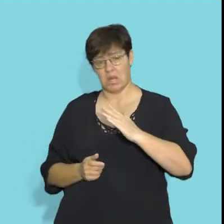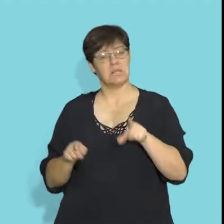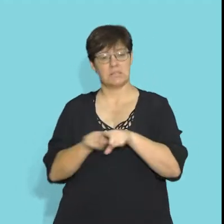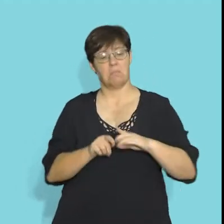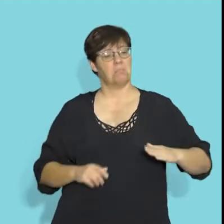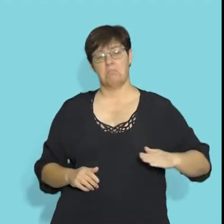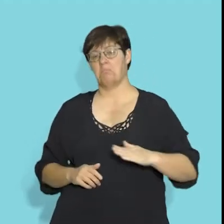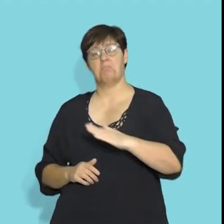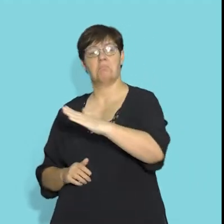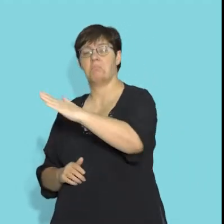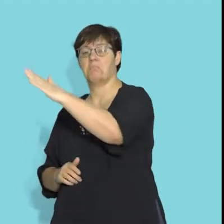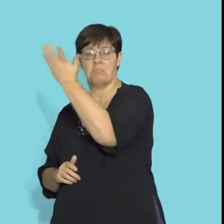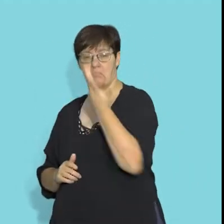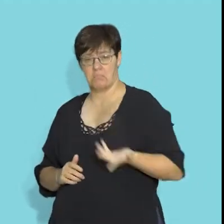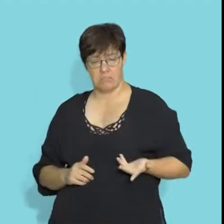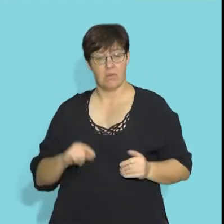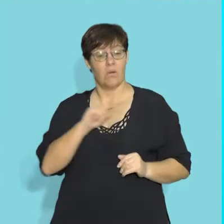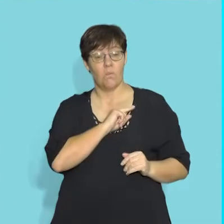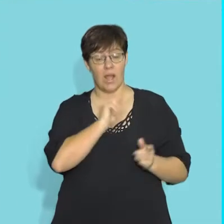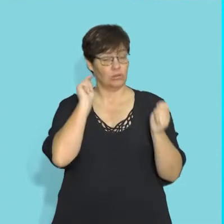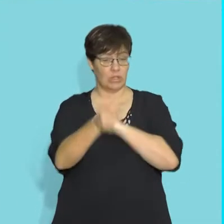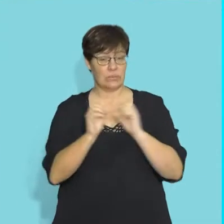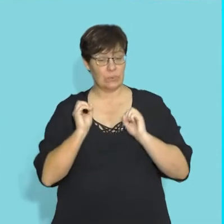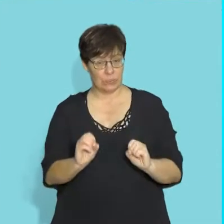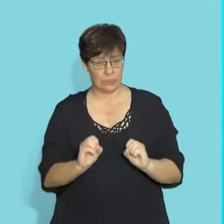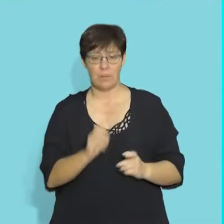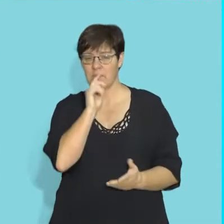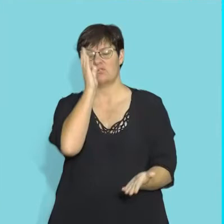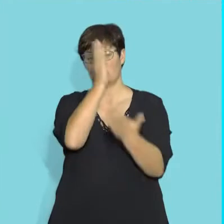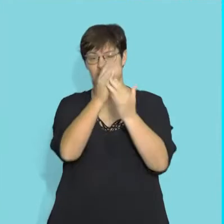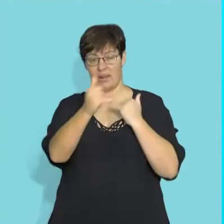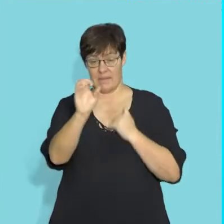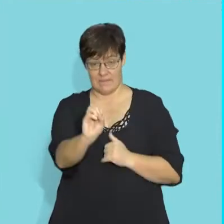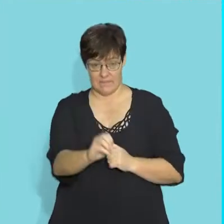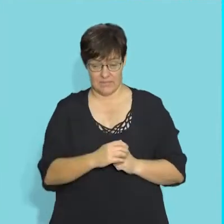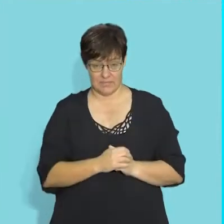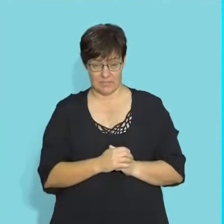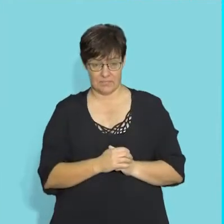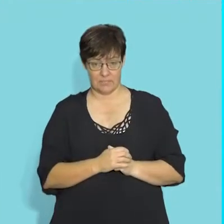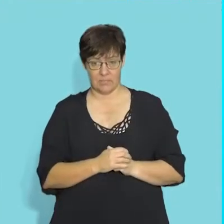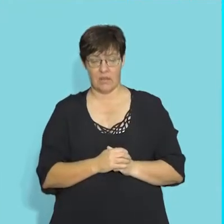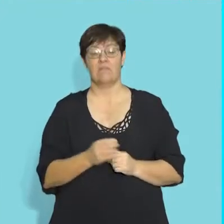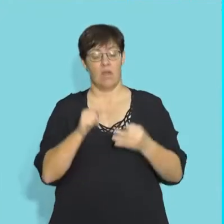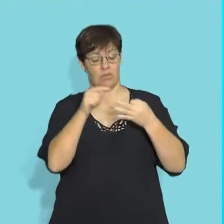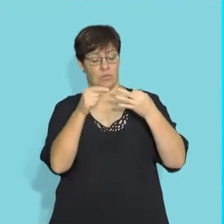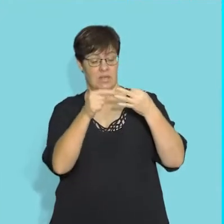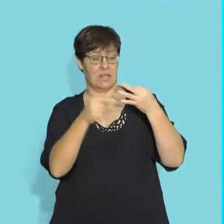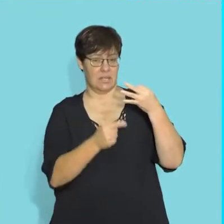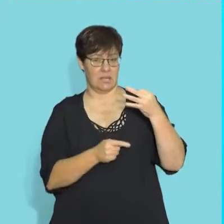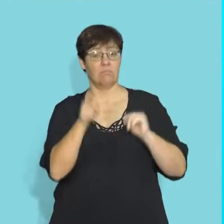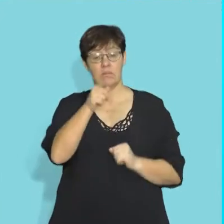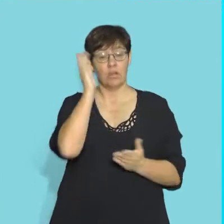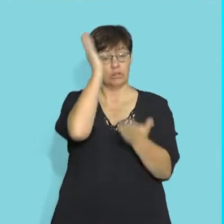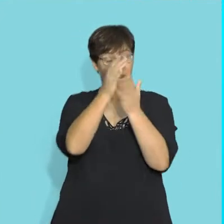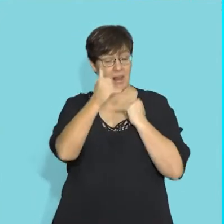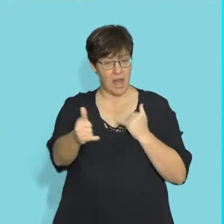same steepness. And because the steepness doesn't change, it's a straight line. And so if they give me 3 points and they ask, is this a straight